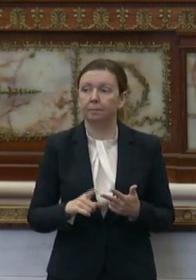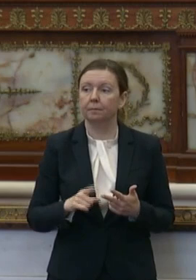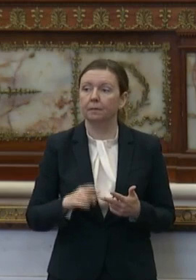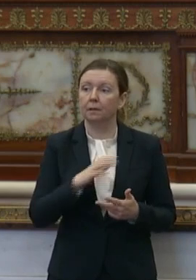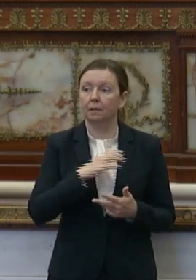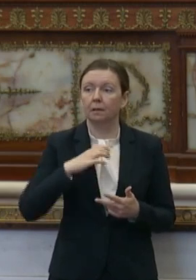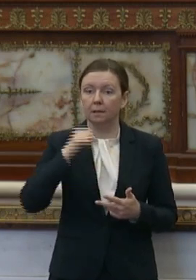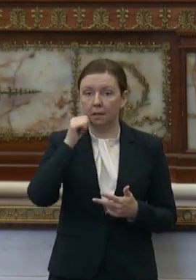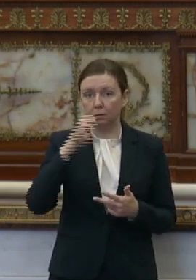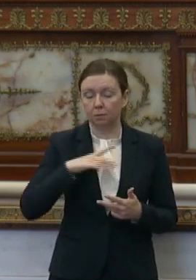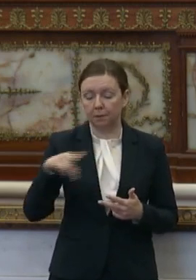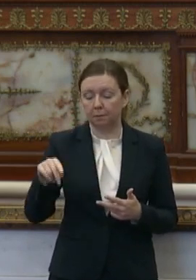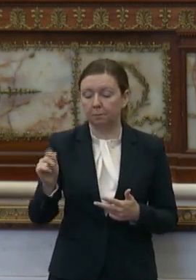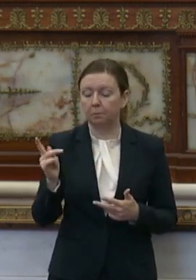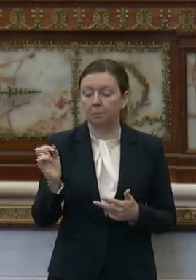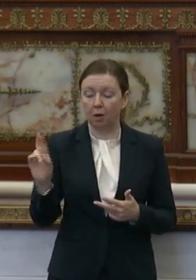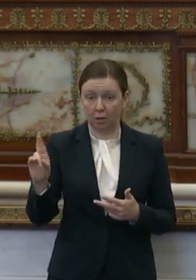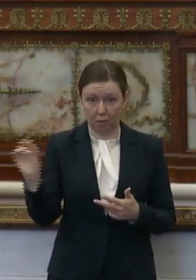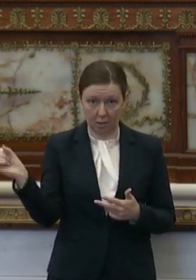Aye. Councilwoman Parker?